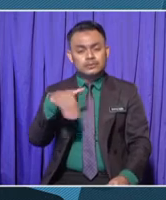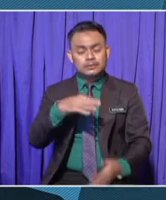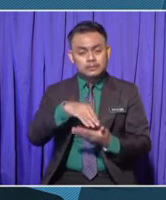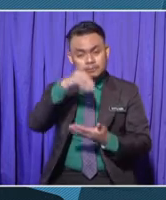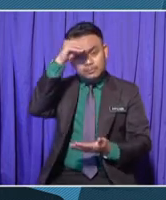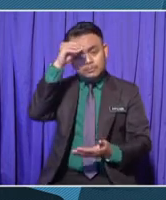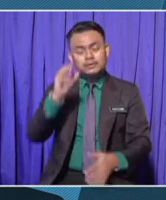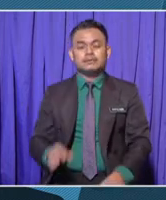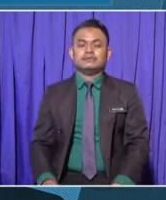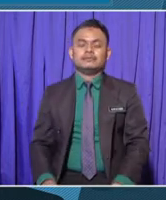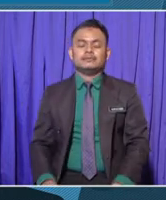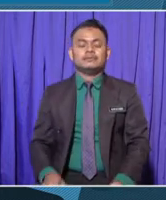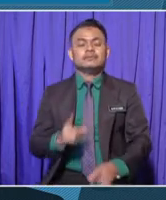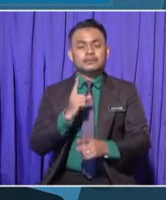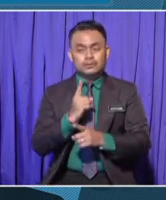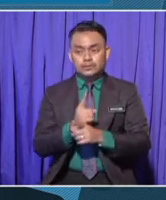Yes, good.